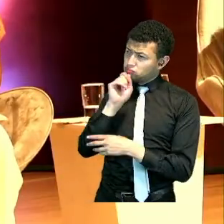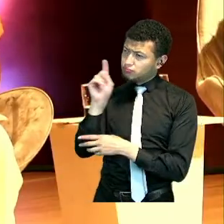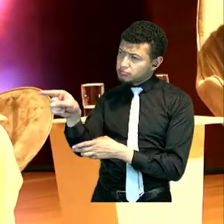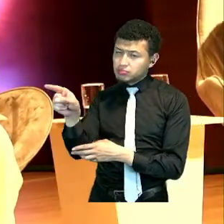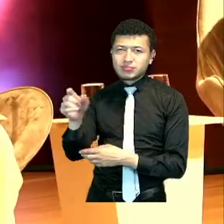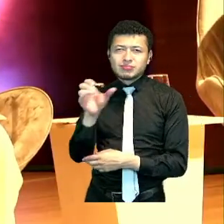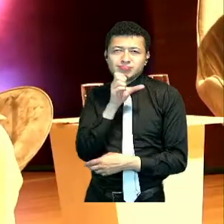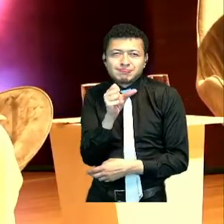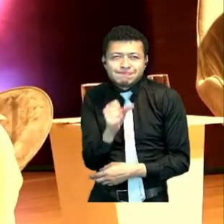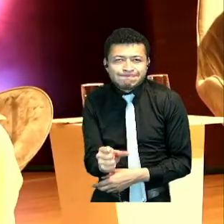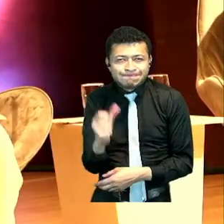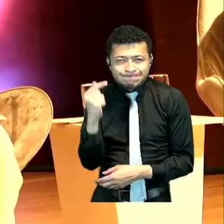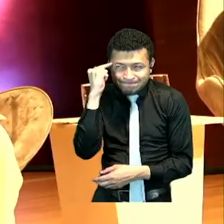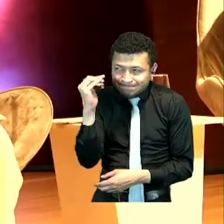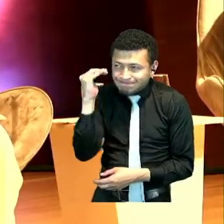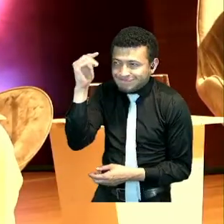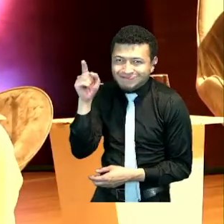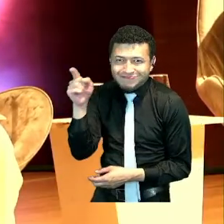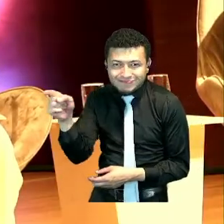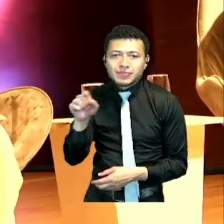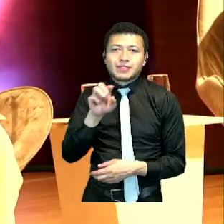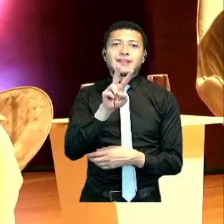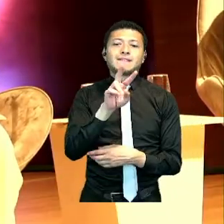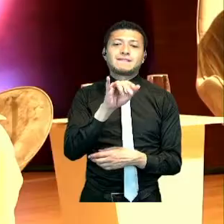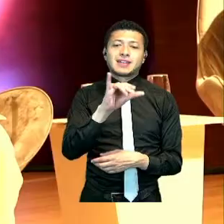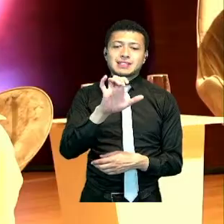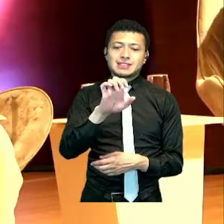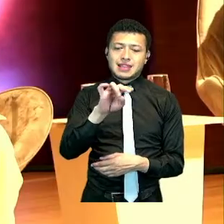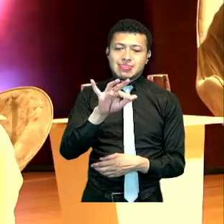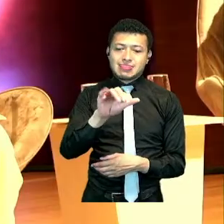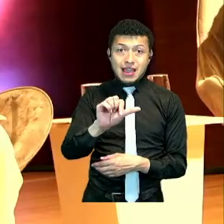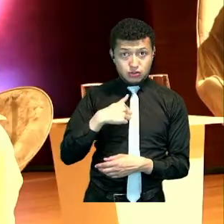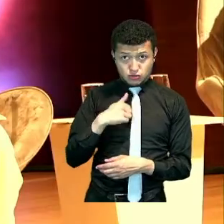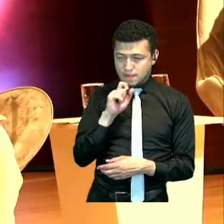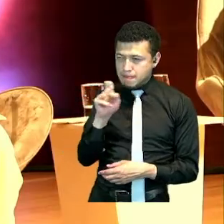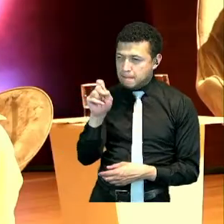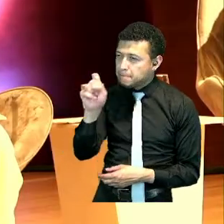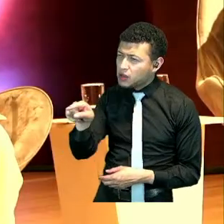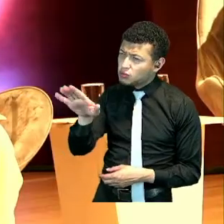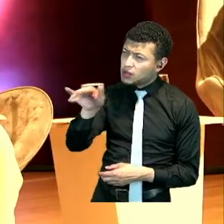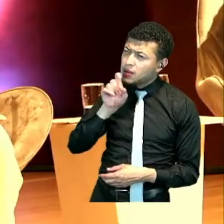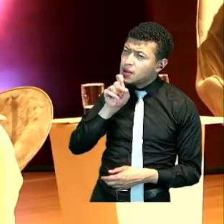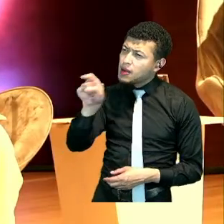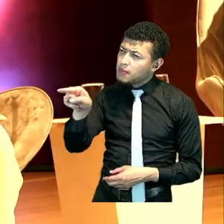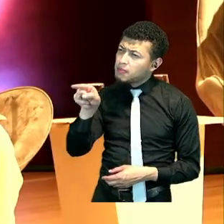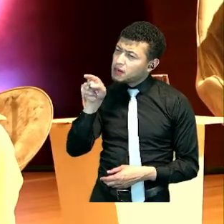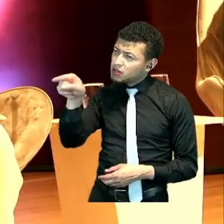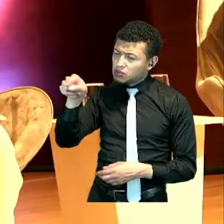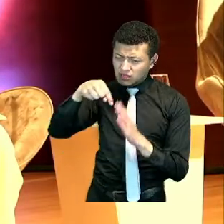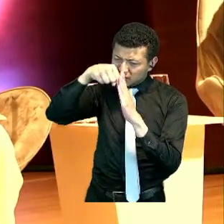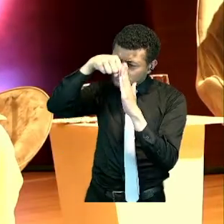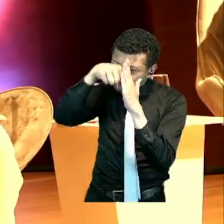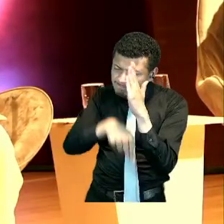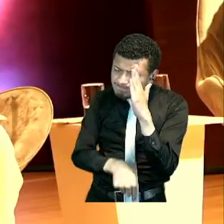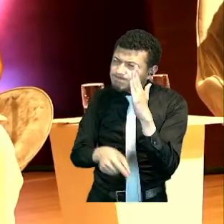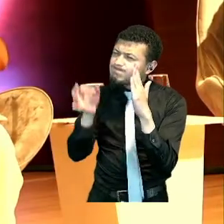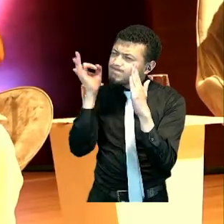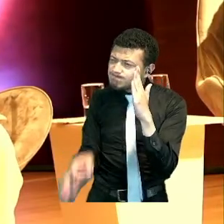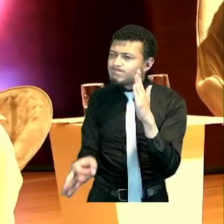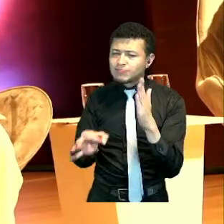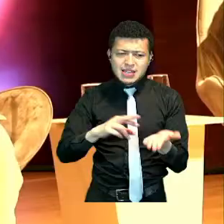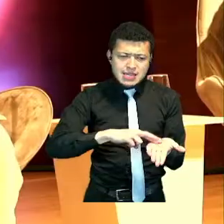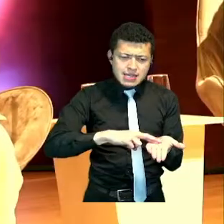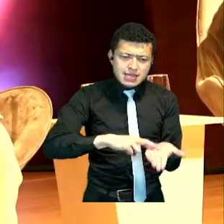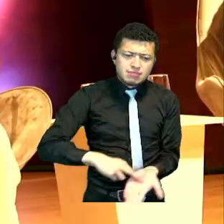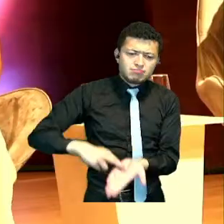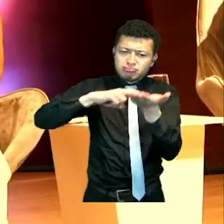asked Elder Vicenta Moreno, I asked our elder, and in the end, what is